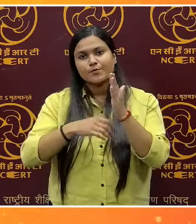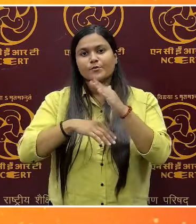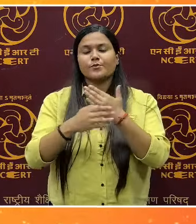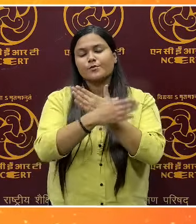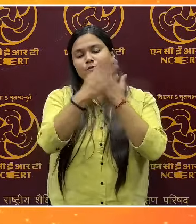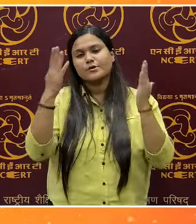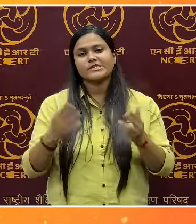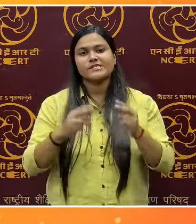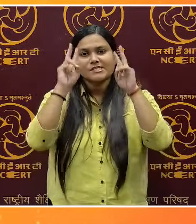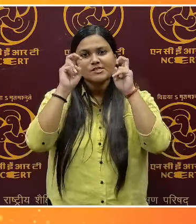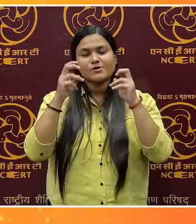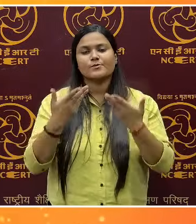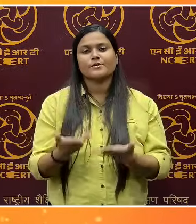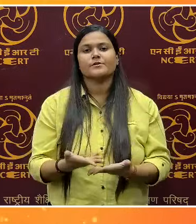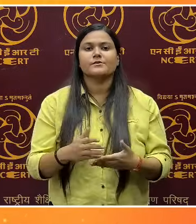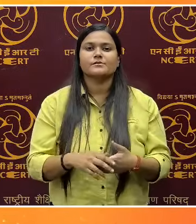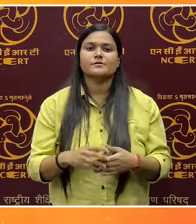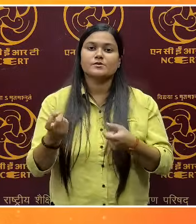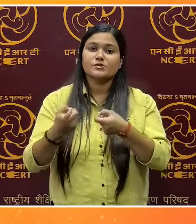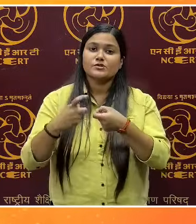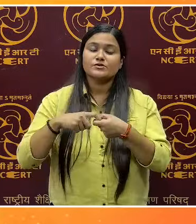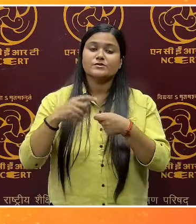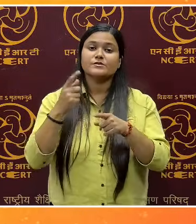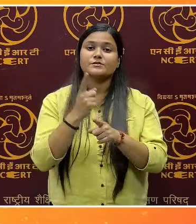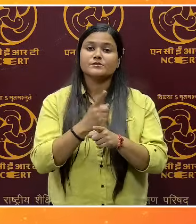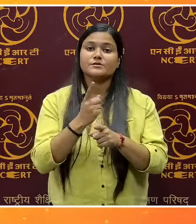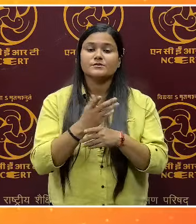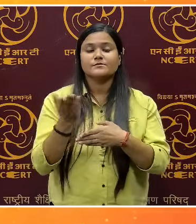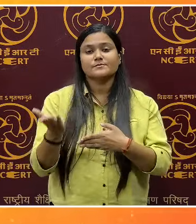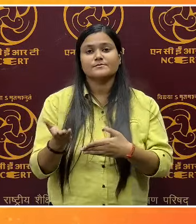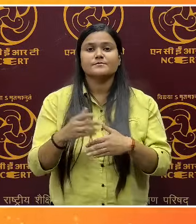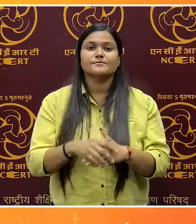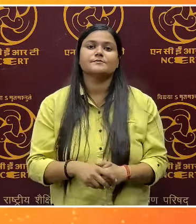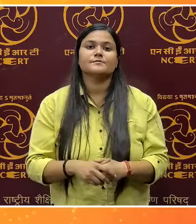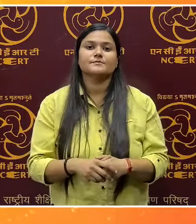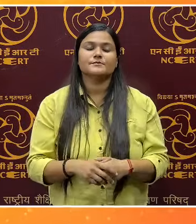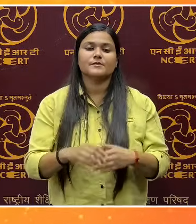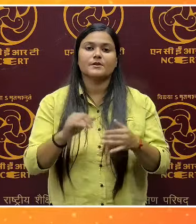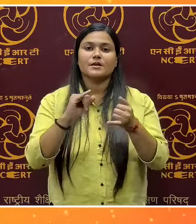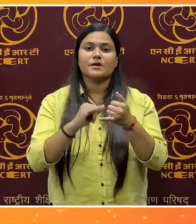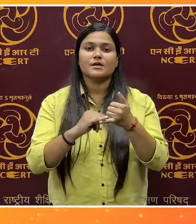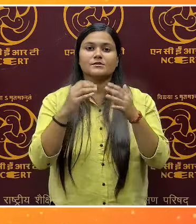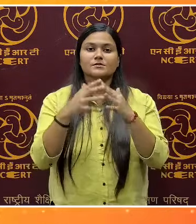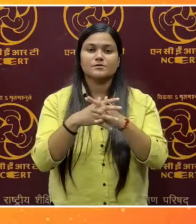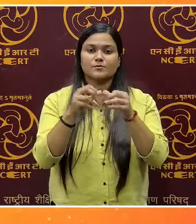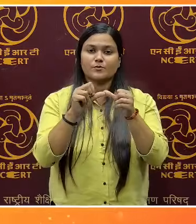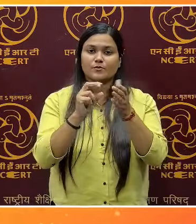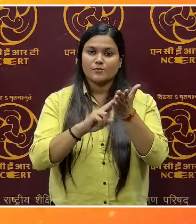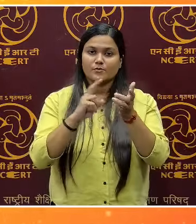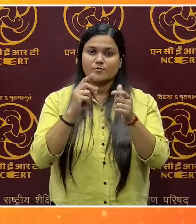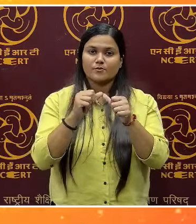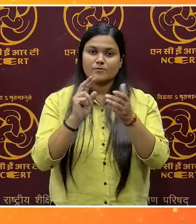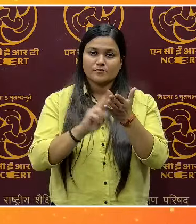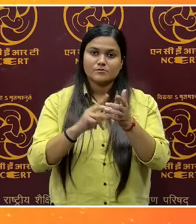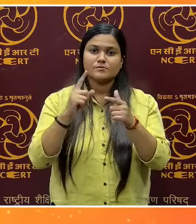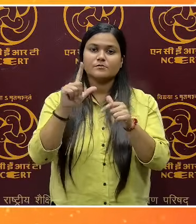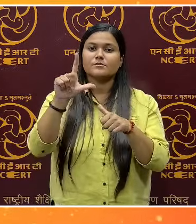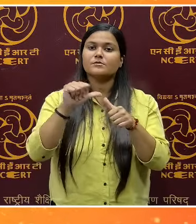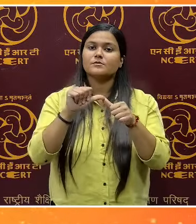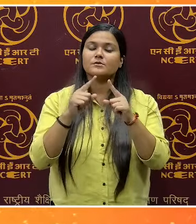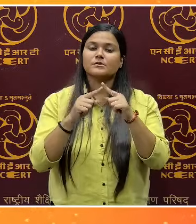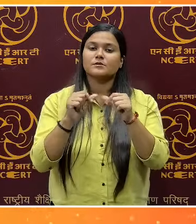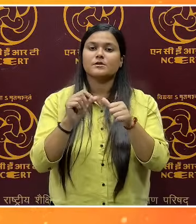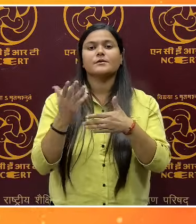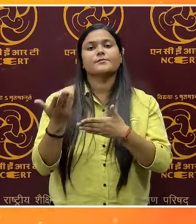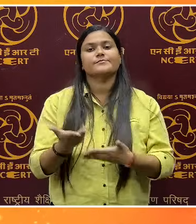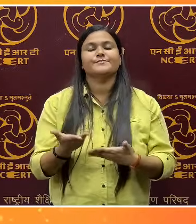entire topic, we are also joined by our esteemed expert, Miss Swarn Lata Sharma. Ma'am, namaskar. Welcome to our session.